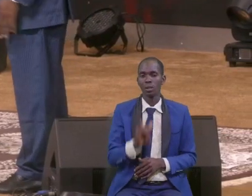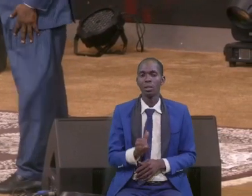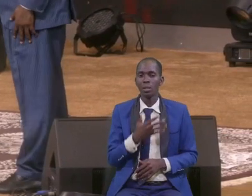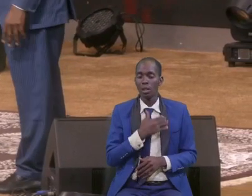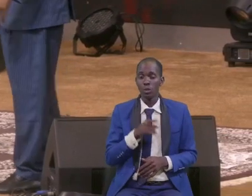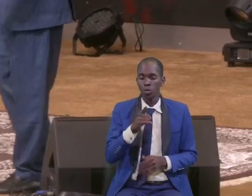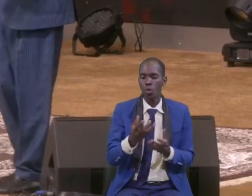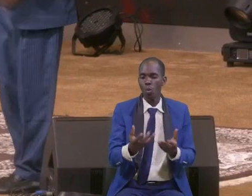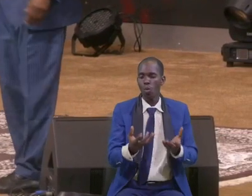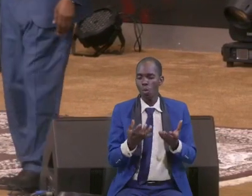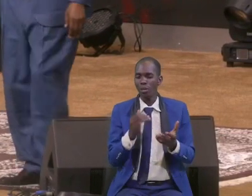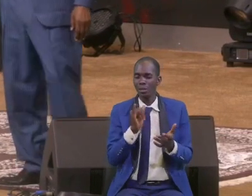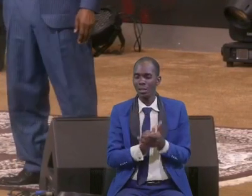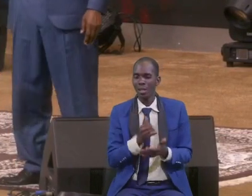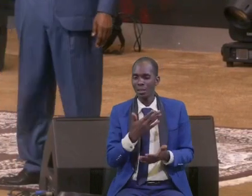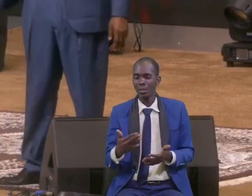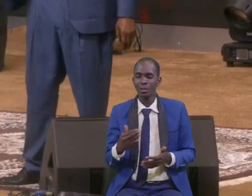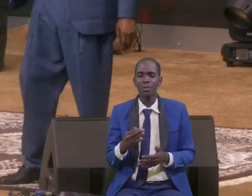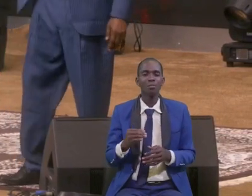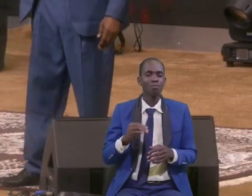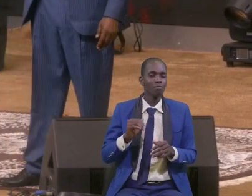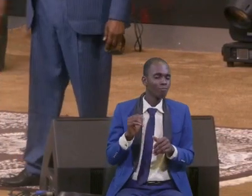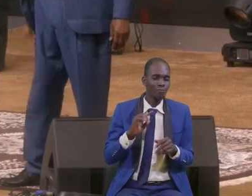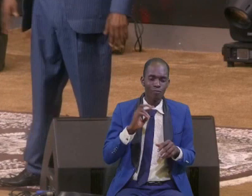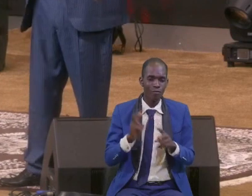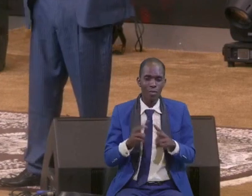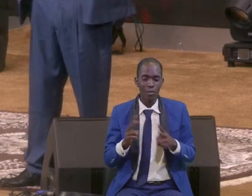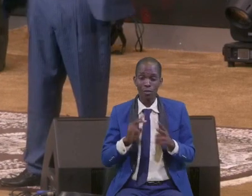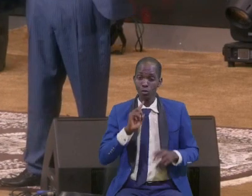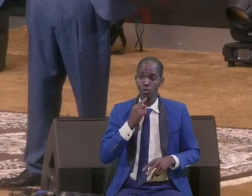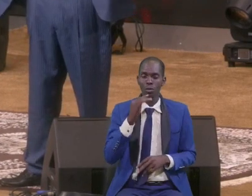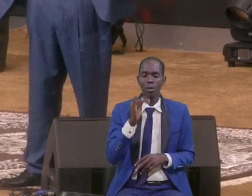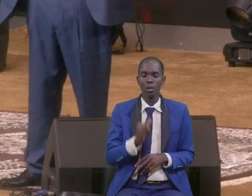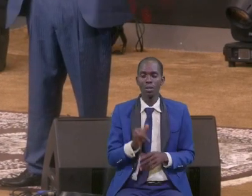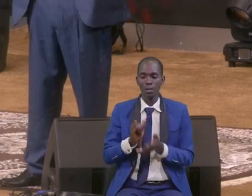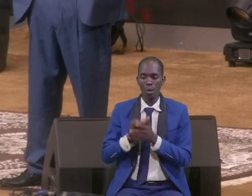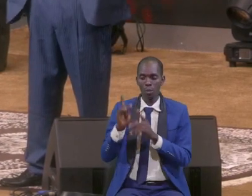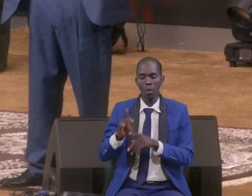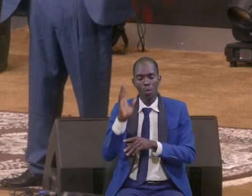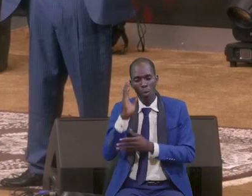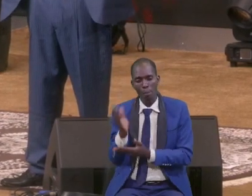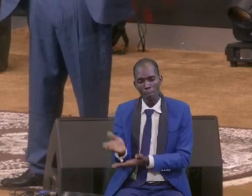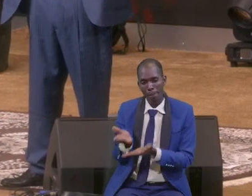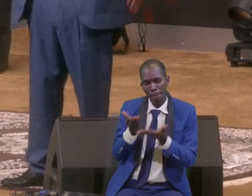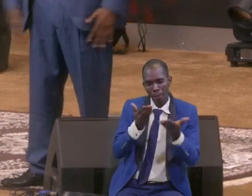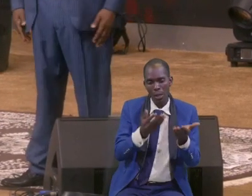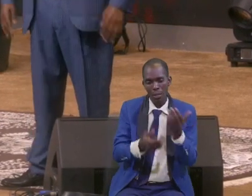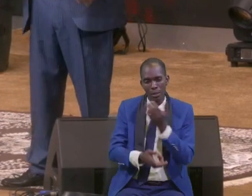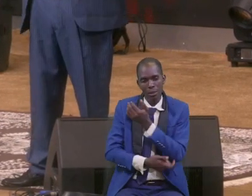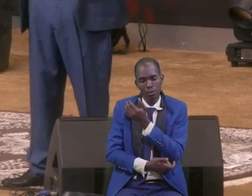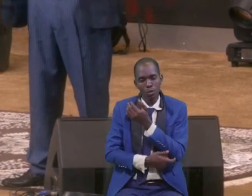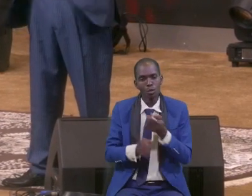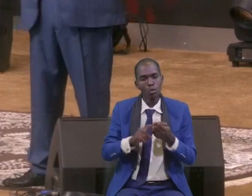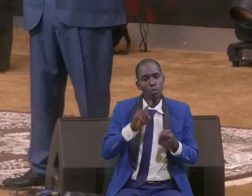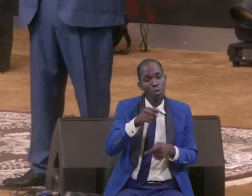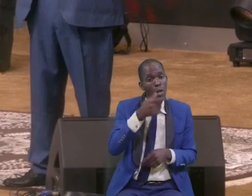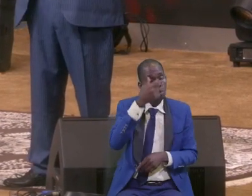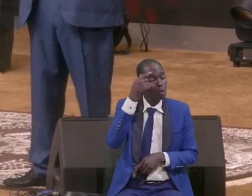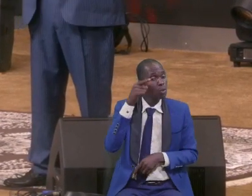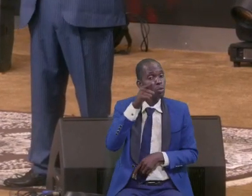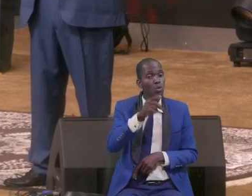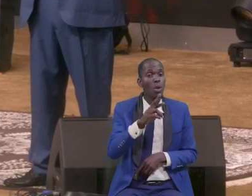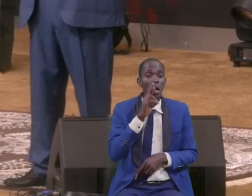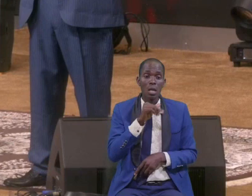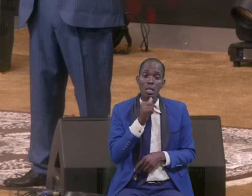that thing by all means, and they will use it to bring temptation to you. But when you hold everything with a loose hand, if it